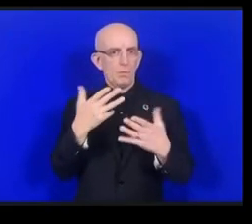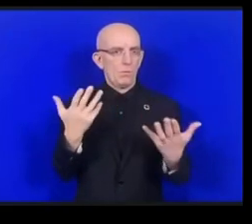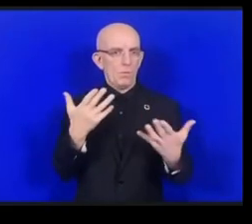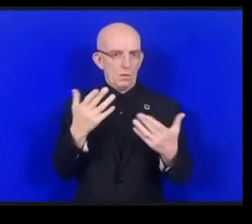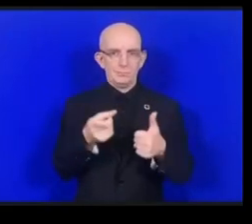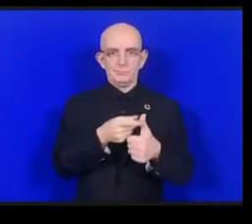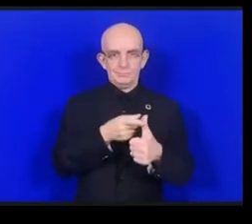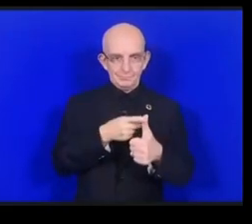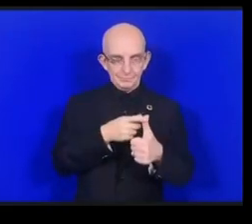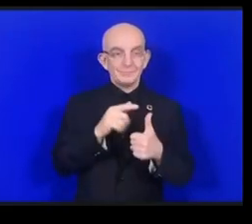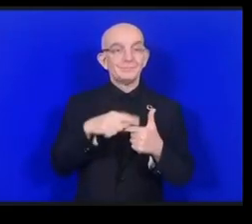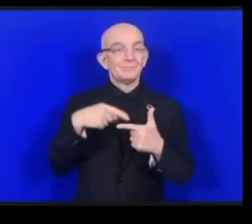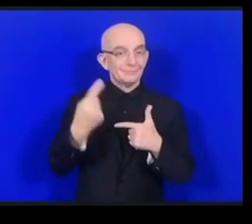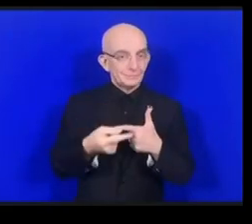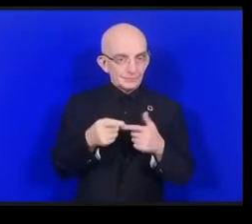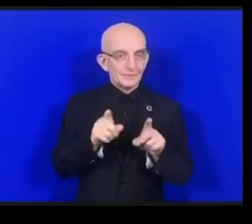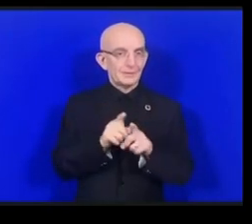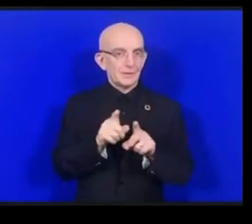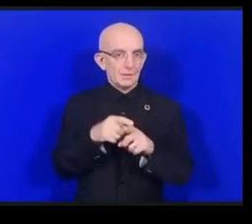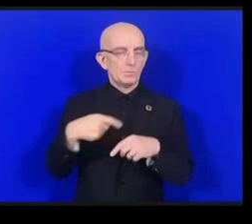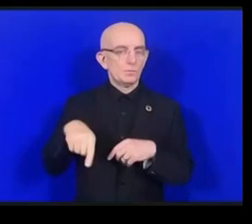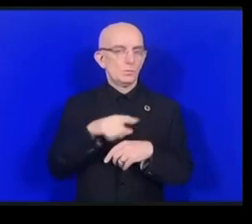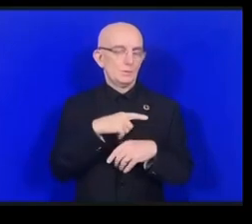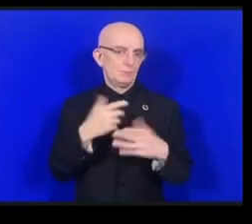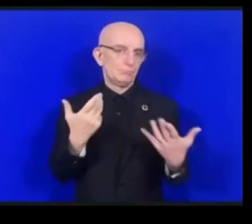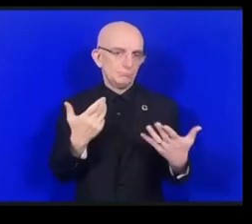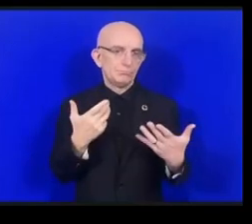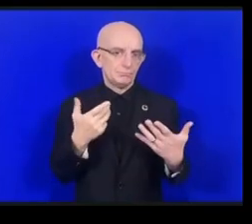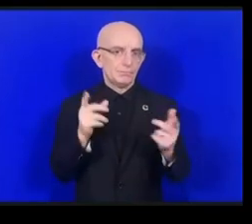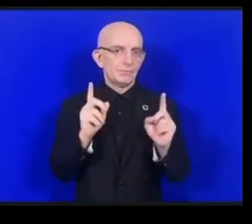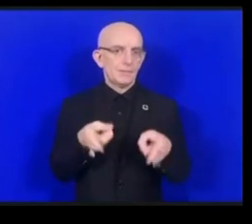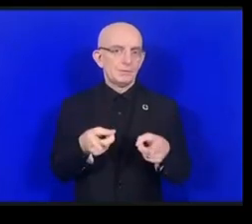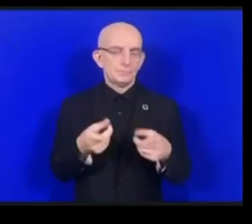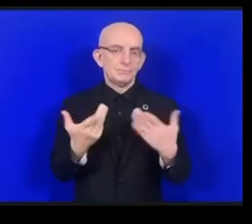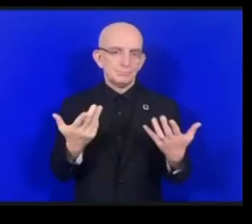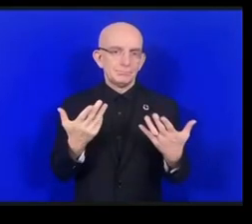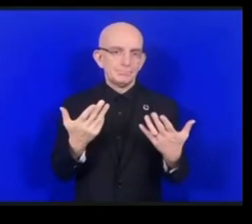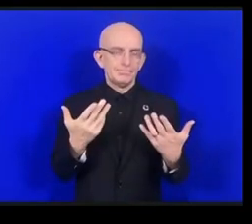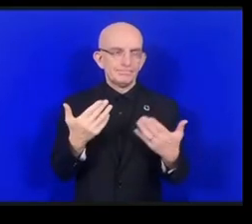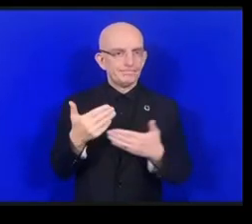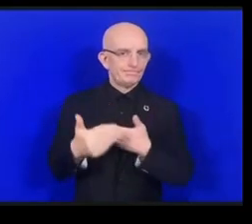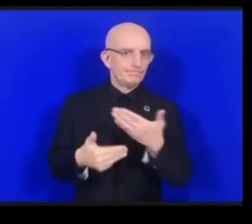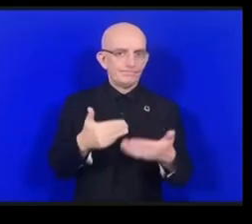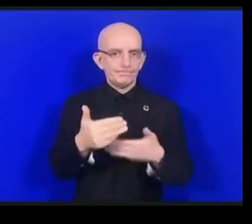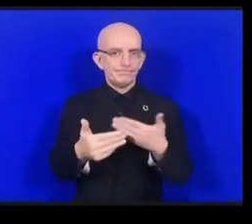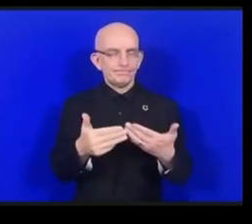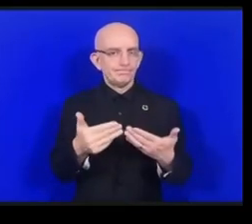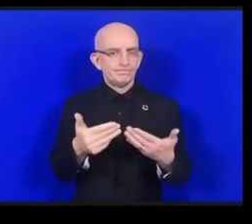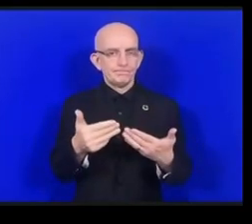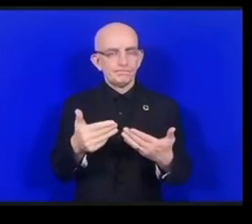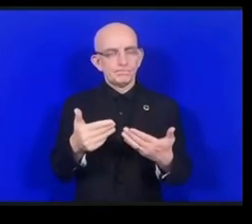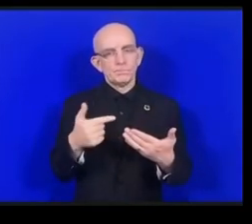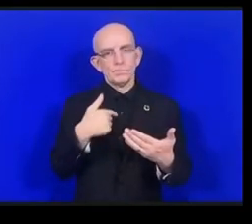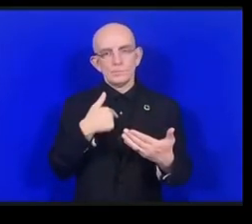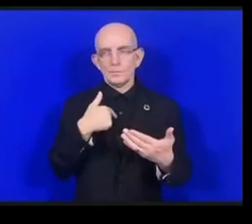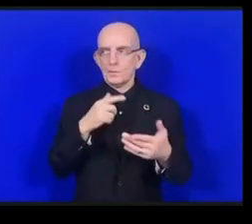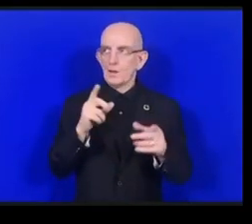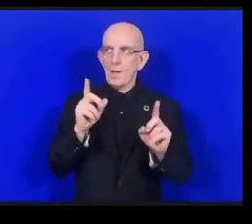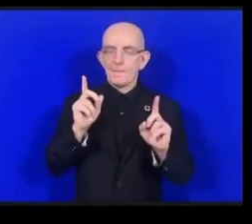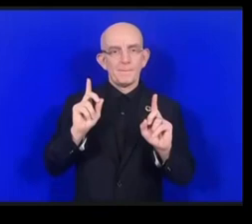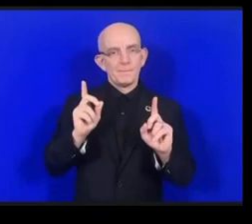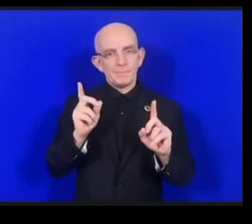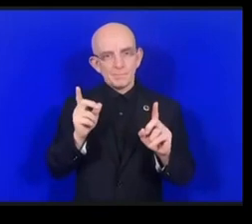have to uh have uh uh we also have the concern about finding uh Financial stability